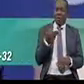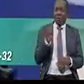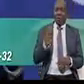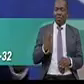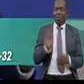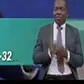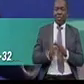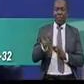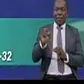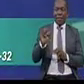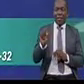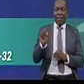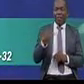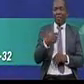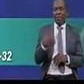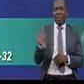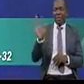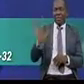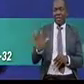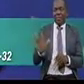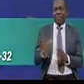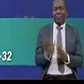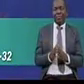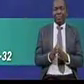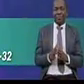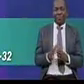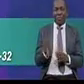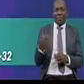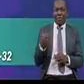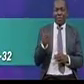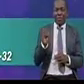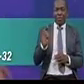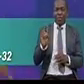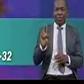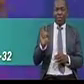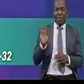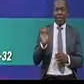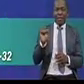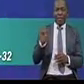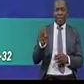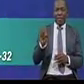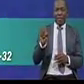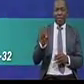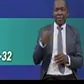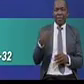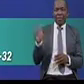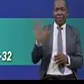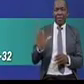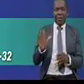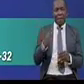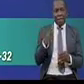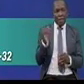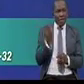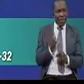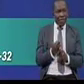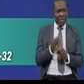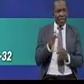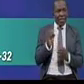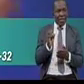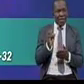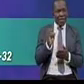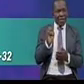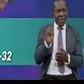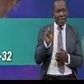Hebrews chapter 11, verse 5, by faith Enoch was translated that he should not see